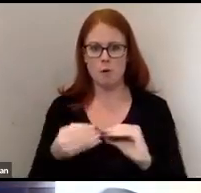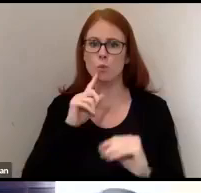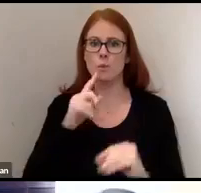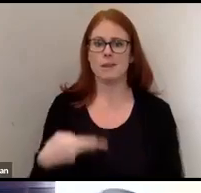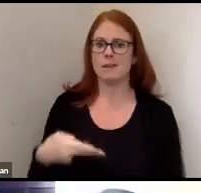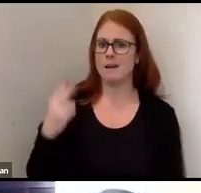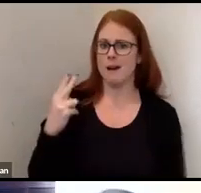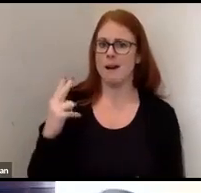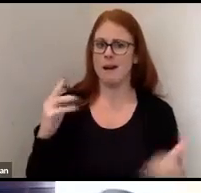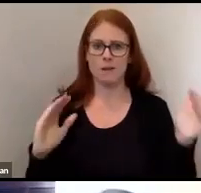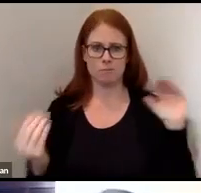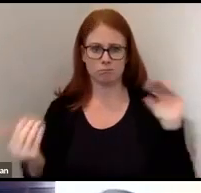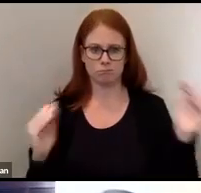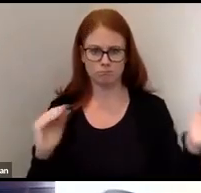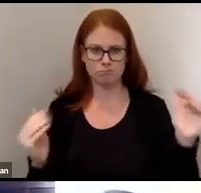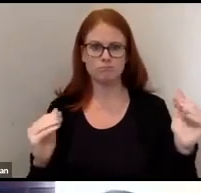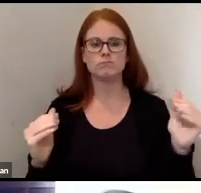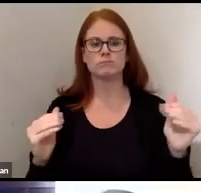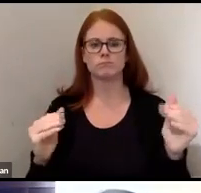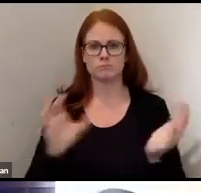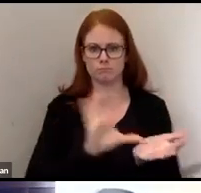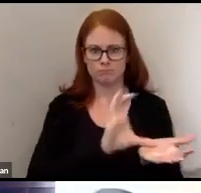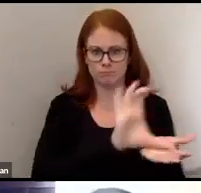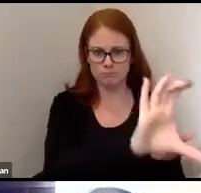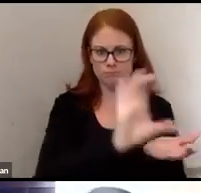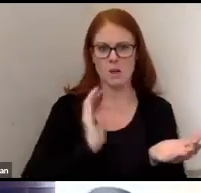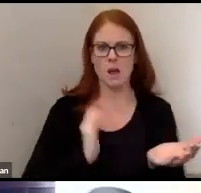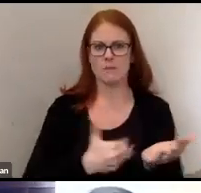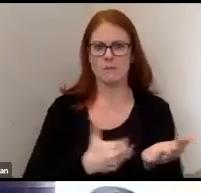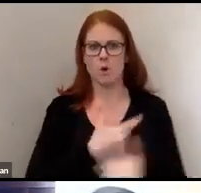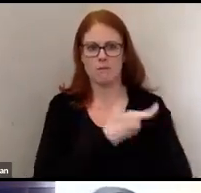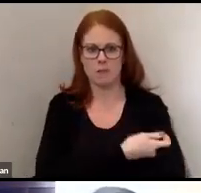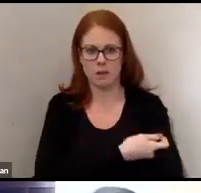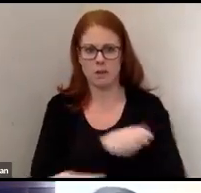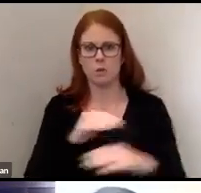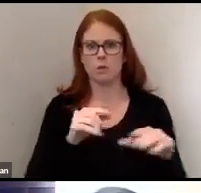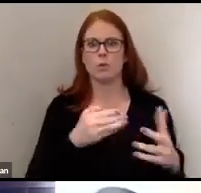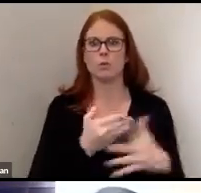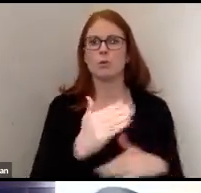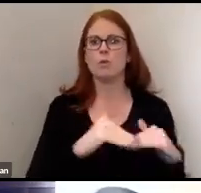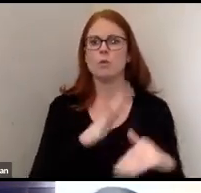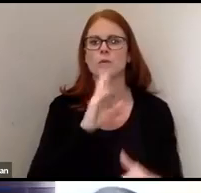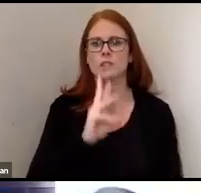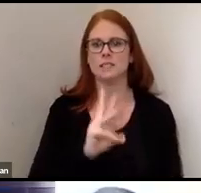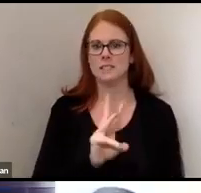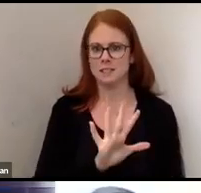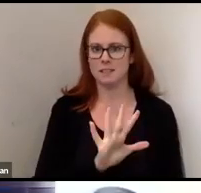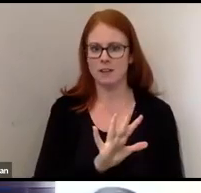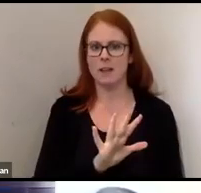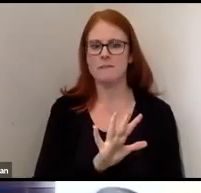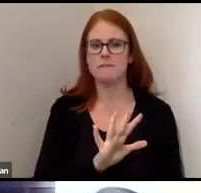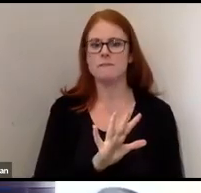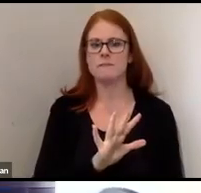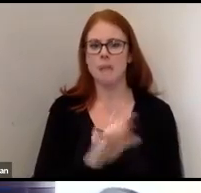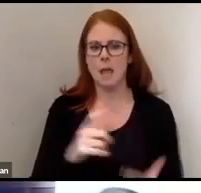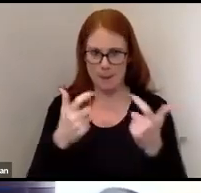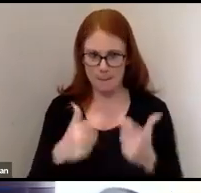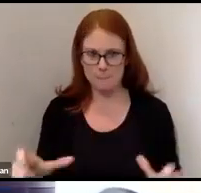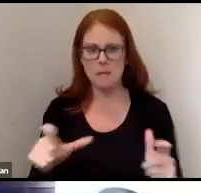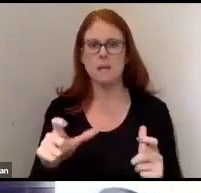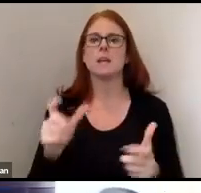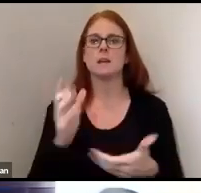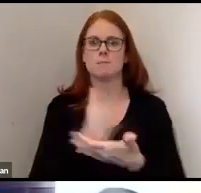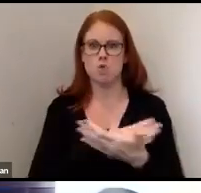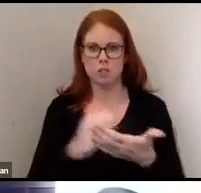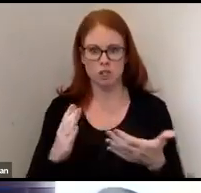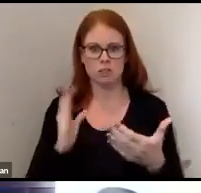a very, very high portion of our vaccine allocation are going to the 65 plus. A huge portion of that in phase